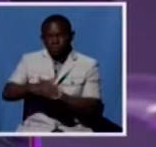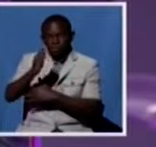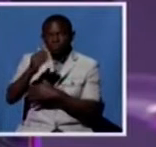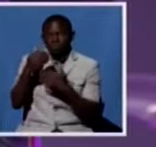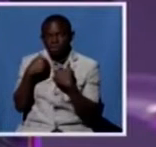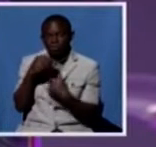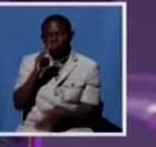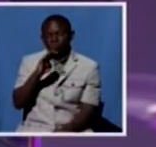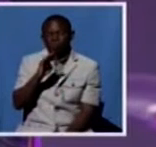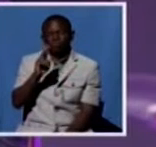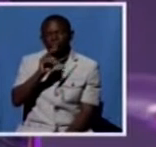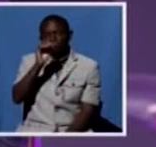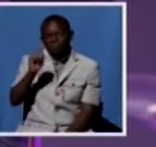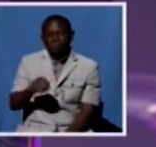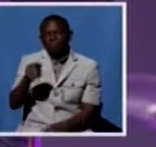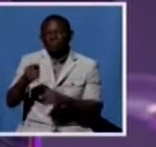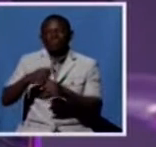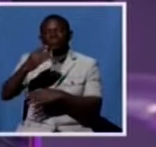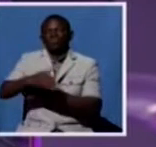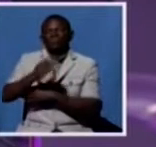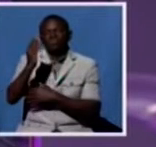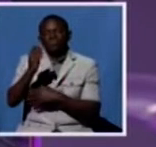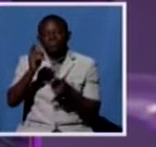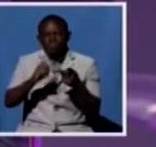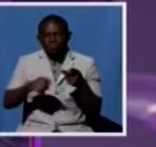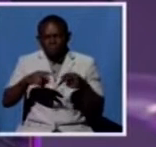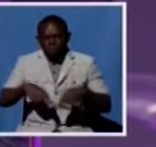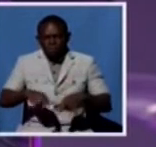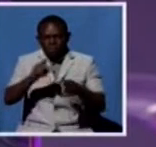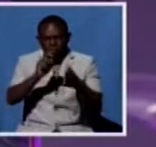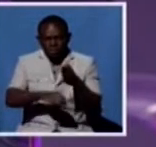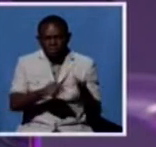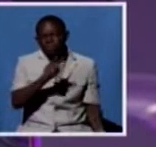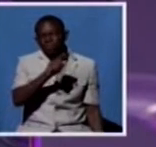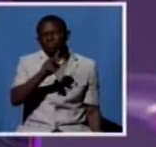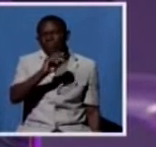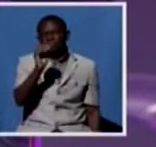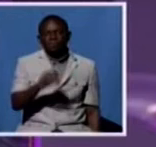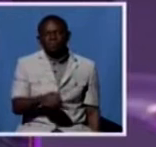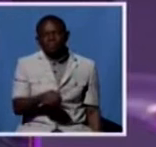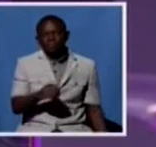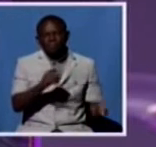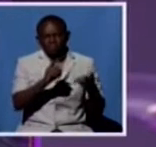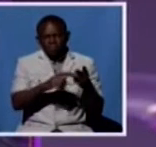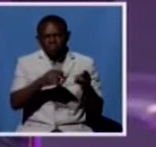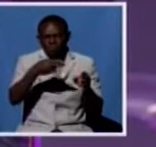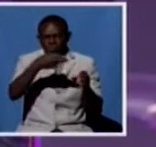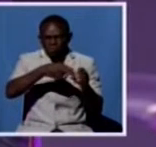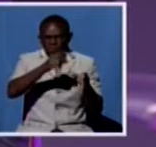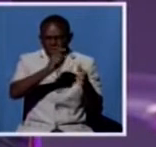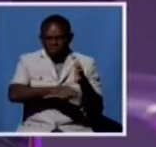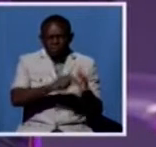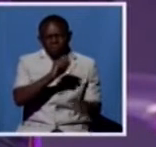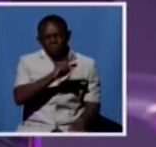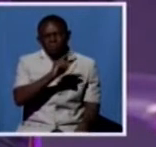42%. We have the road tax, which gives us at about 23%, and fuel levy gives us about